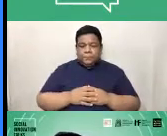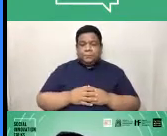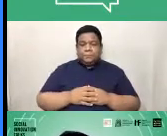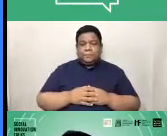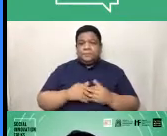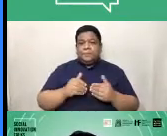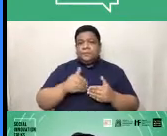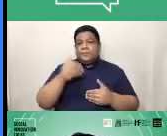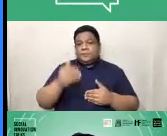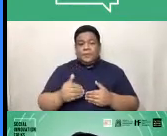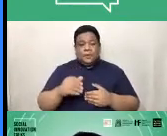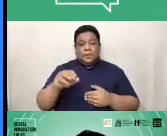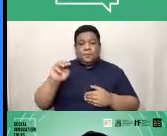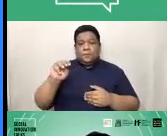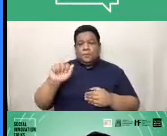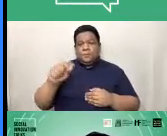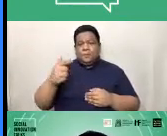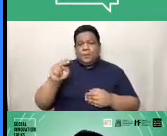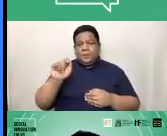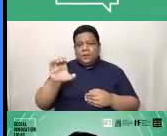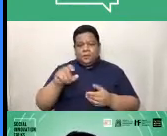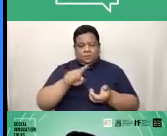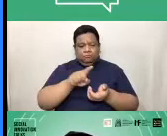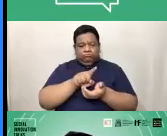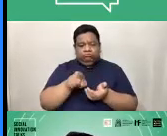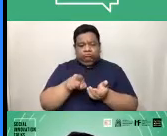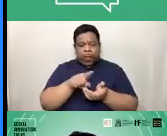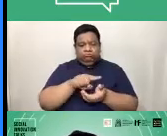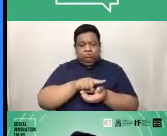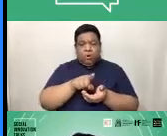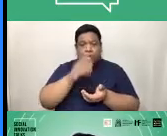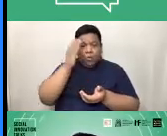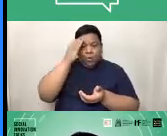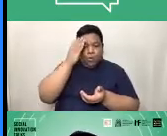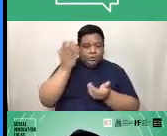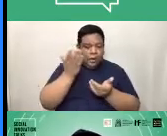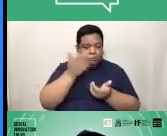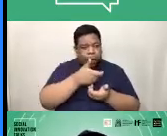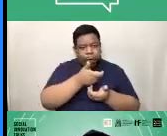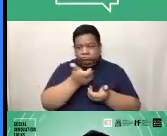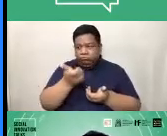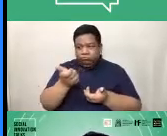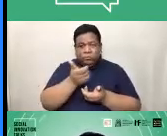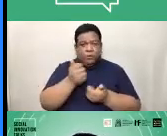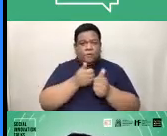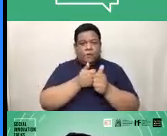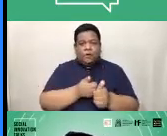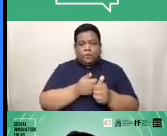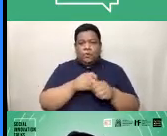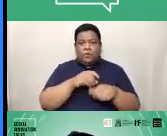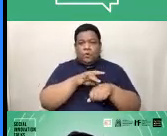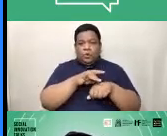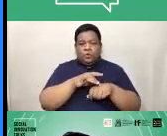Another is magnetic compasses. So these are usually used on your phones to determine its orientation relative to the Earth's magnetic